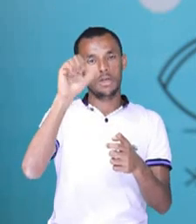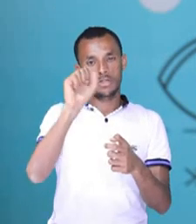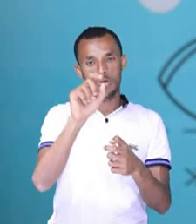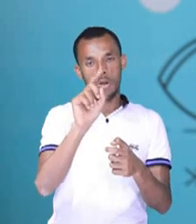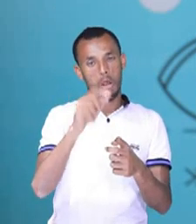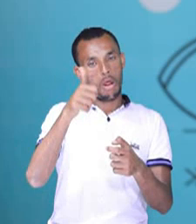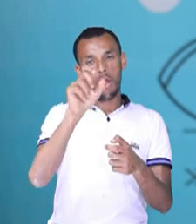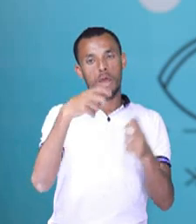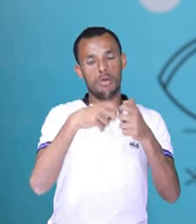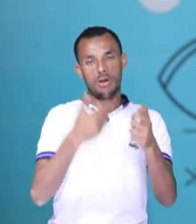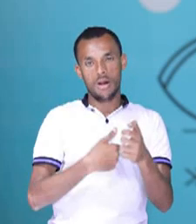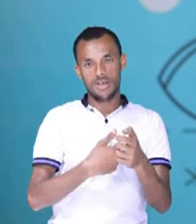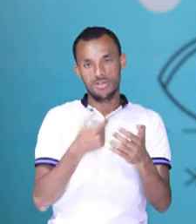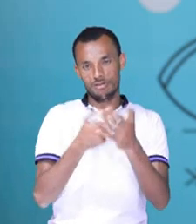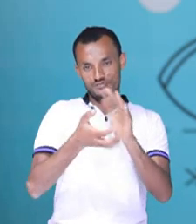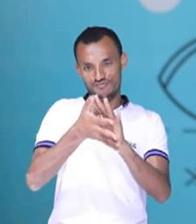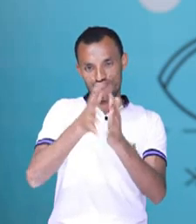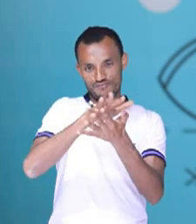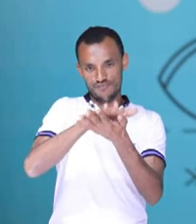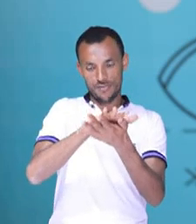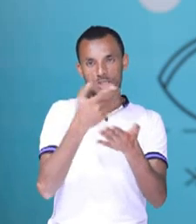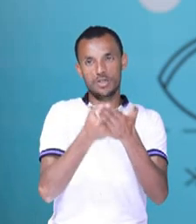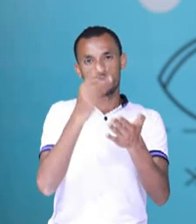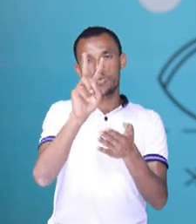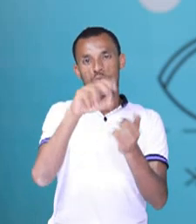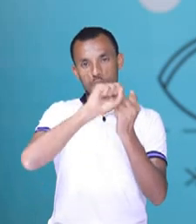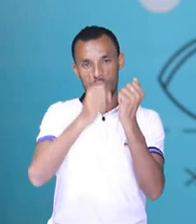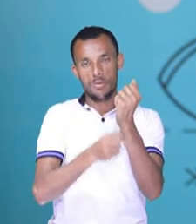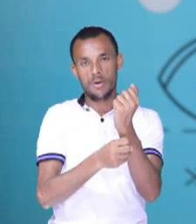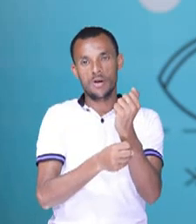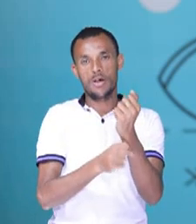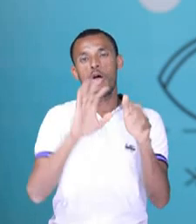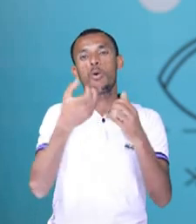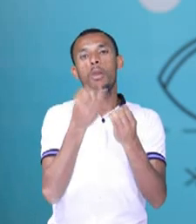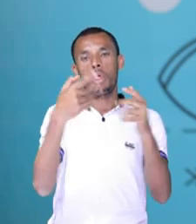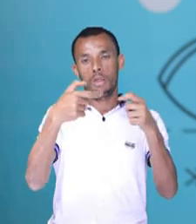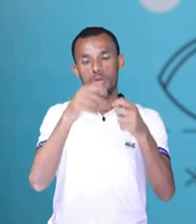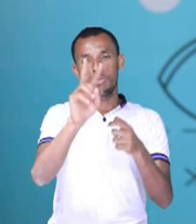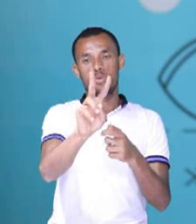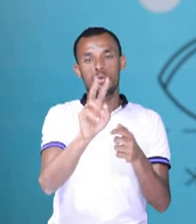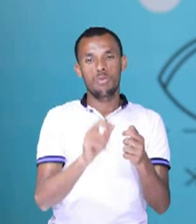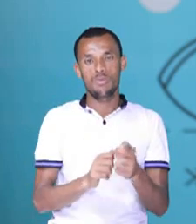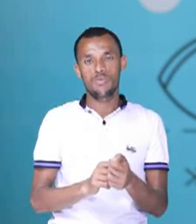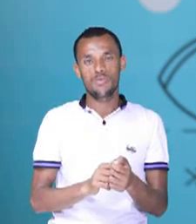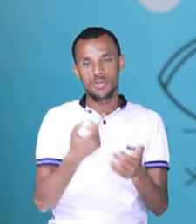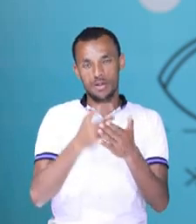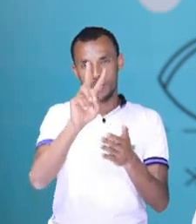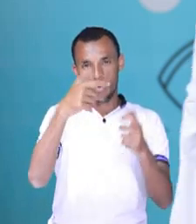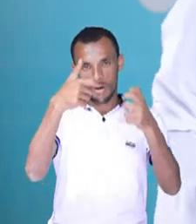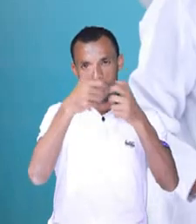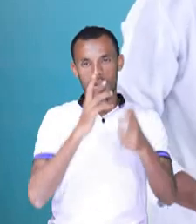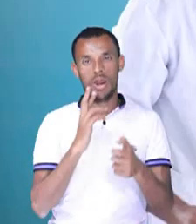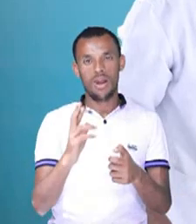1 electron. This is overlap. Between these 2 overlap, this one is can be formed. How many electrons here? 2. The 2